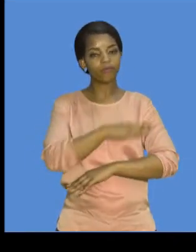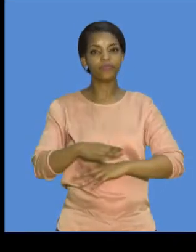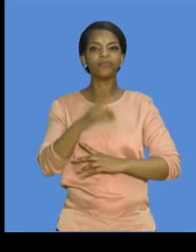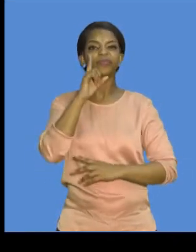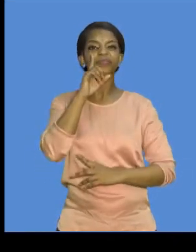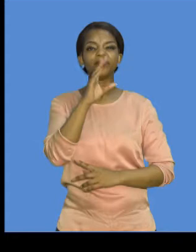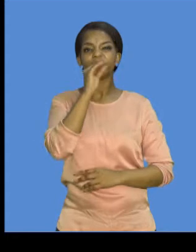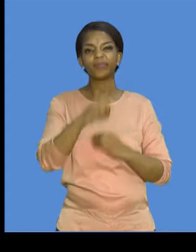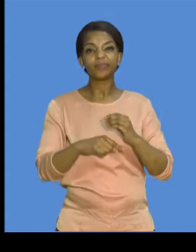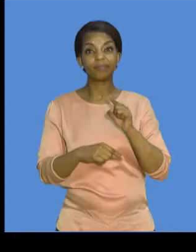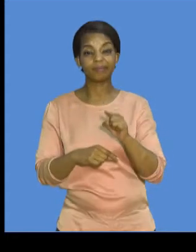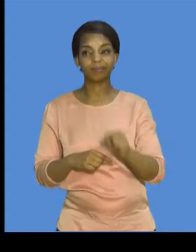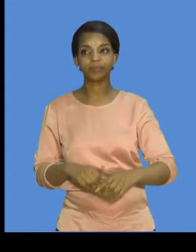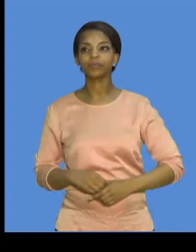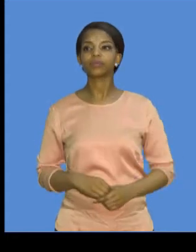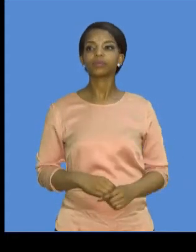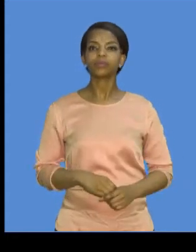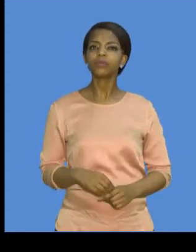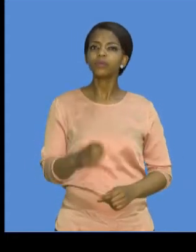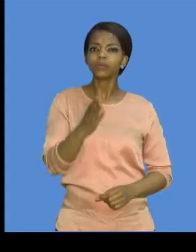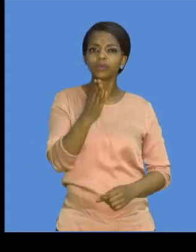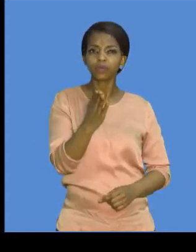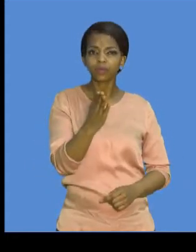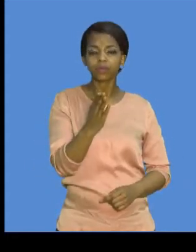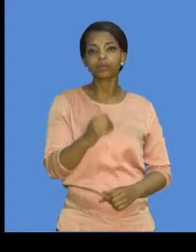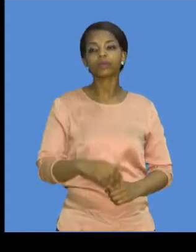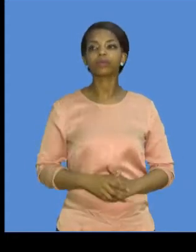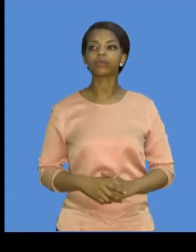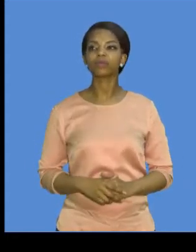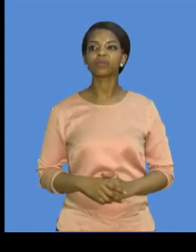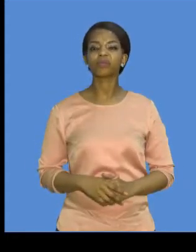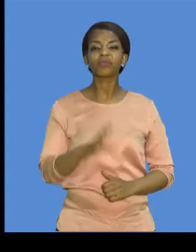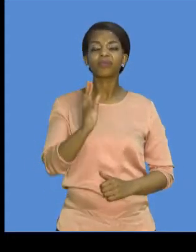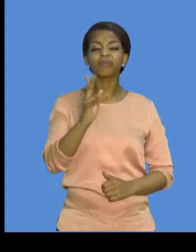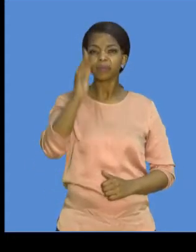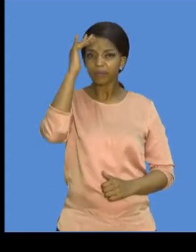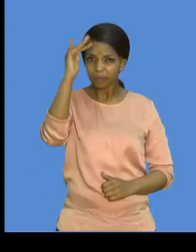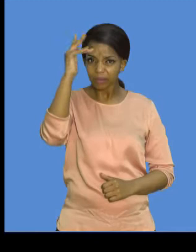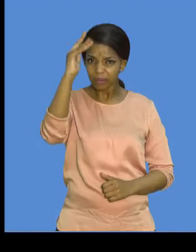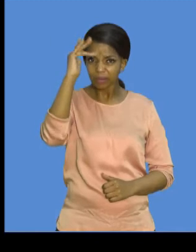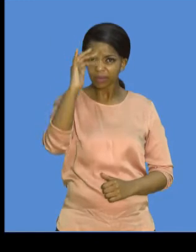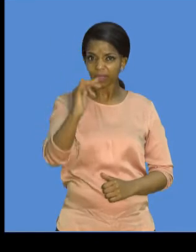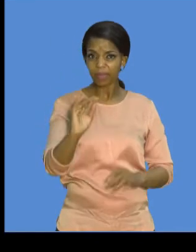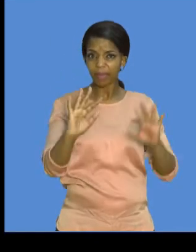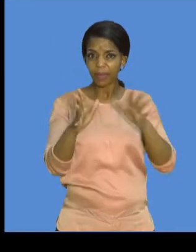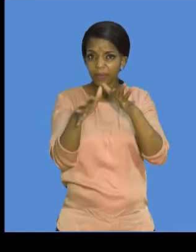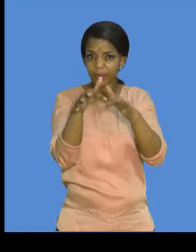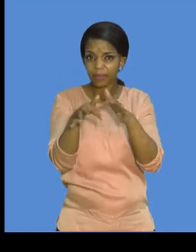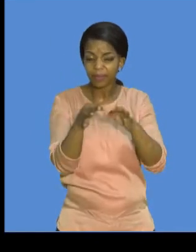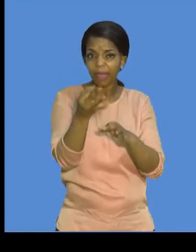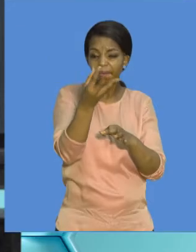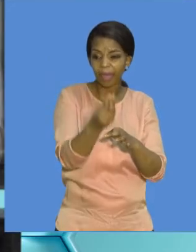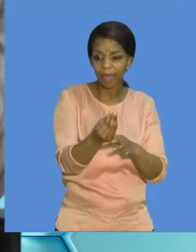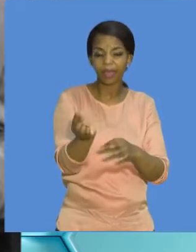remember, how we describe a growth using maths is we'll talk about whether there is a pattern and whether we